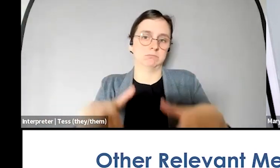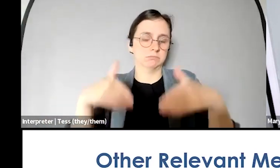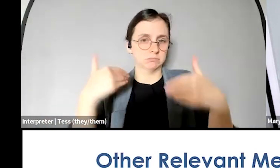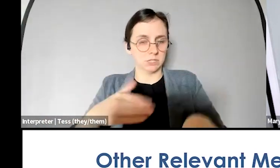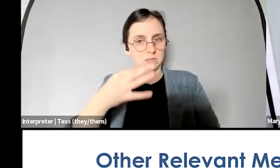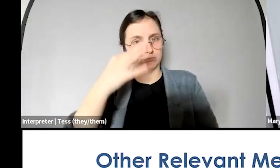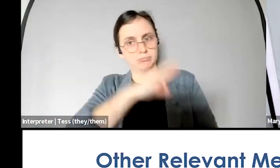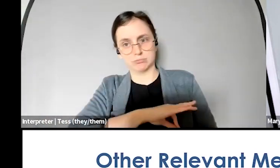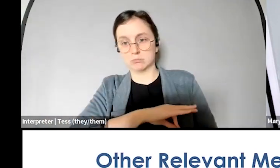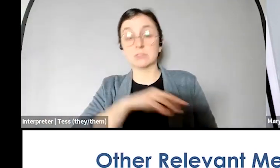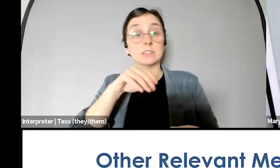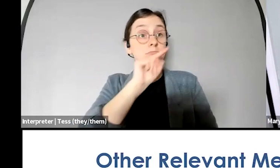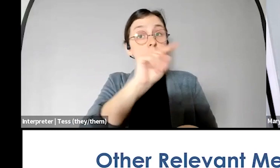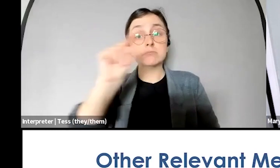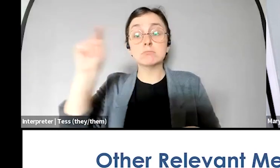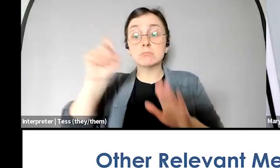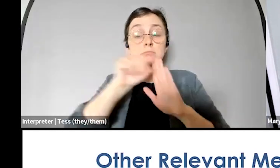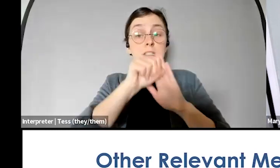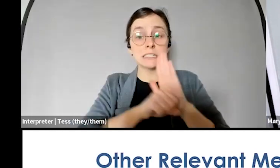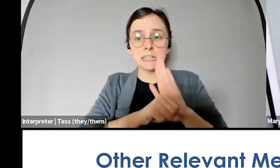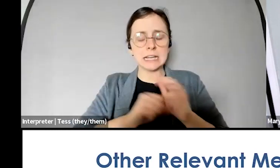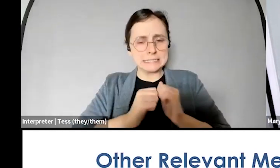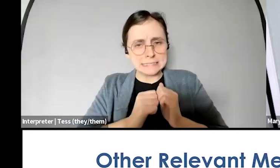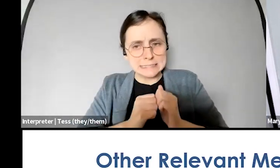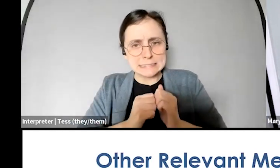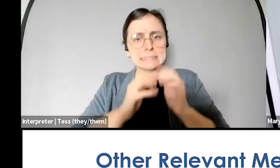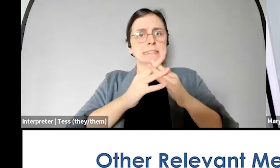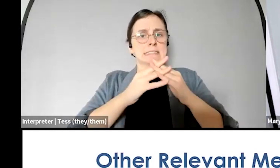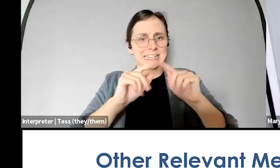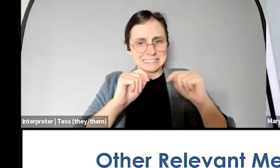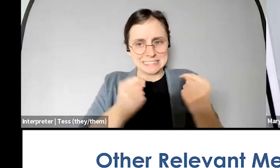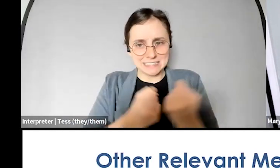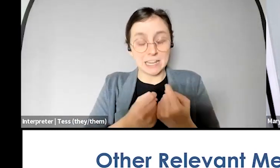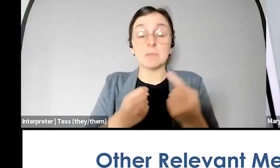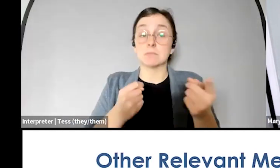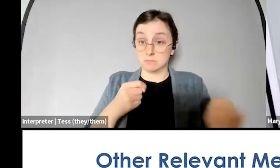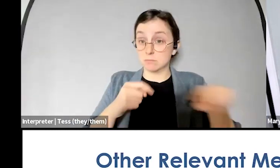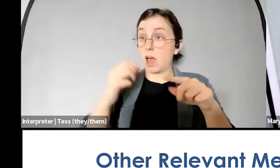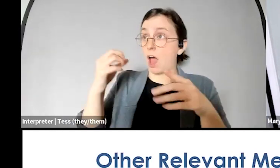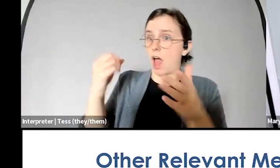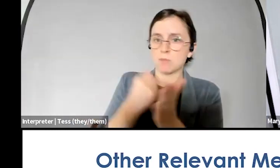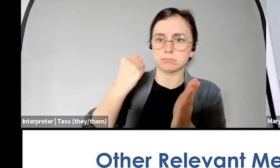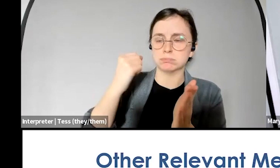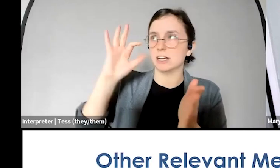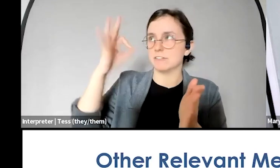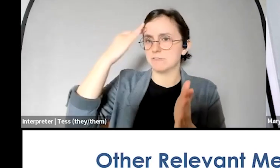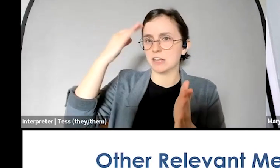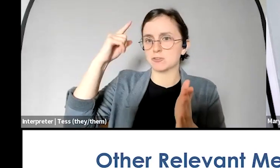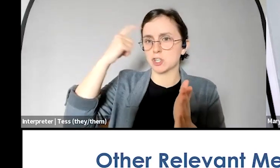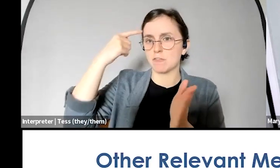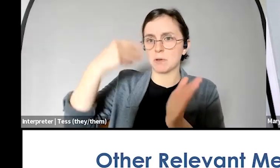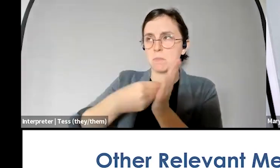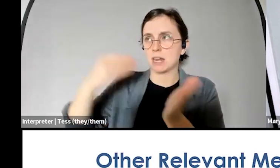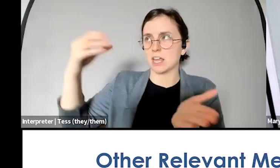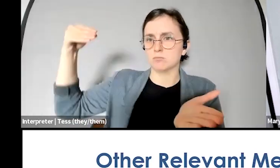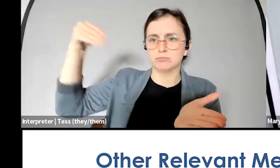So in your states where they're trying to build up these teams, this is something to take advantage of. It gives 3 years of additional funding